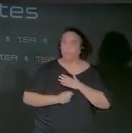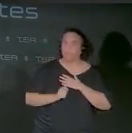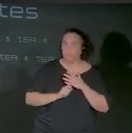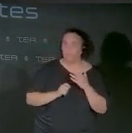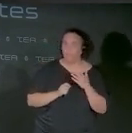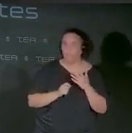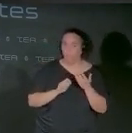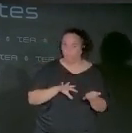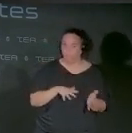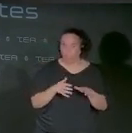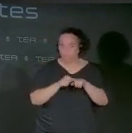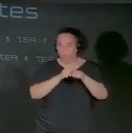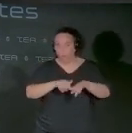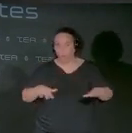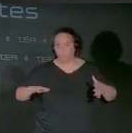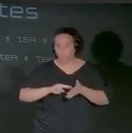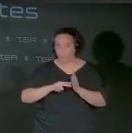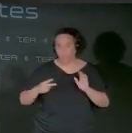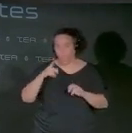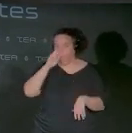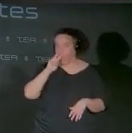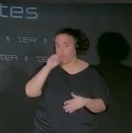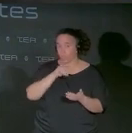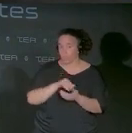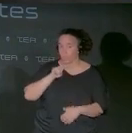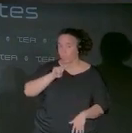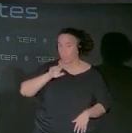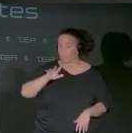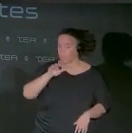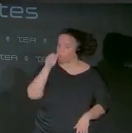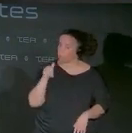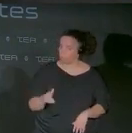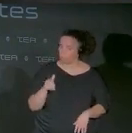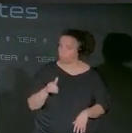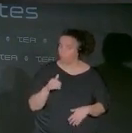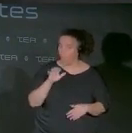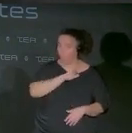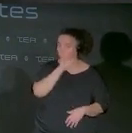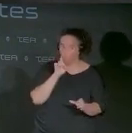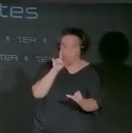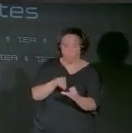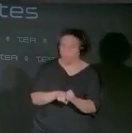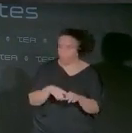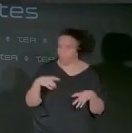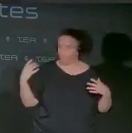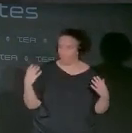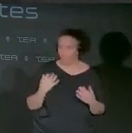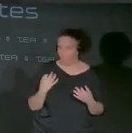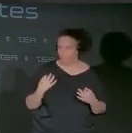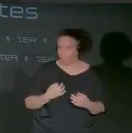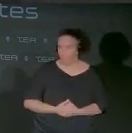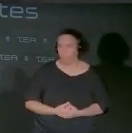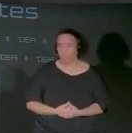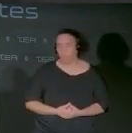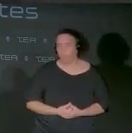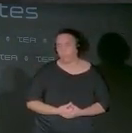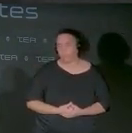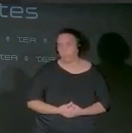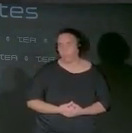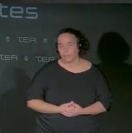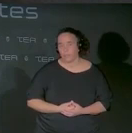does not get into that race in order to make sure that you know, we do not have